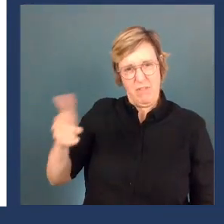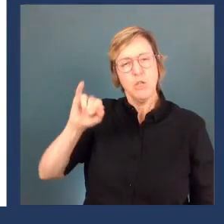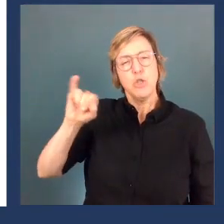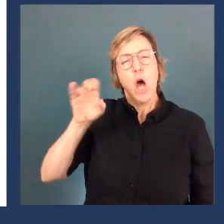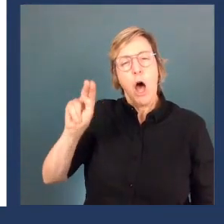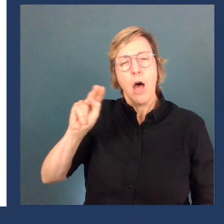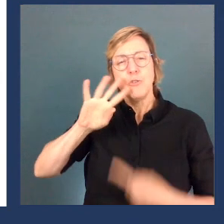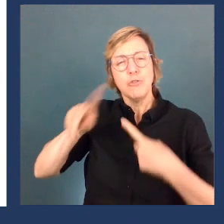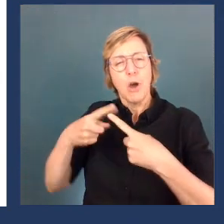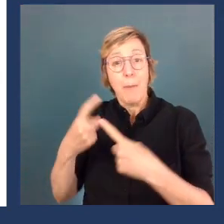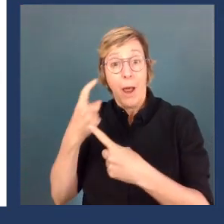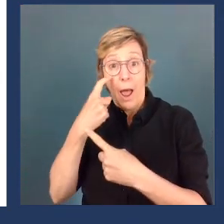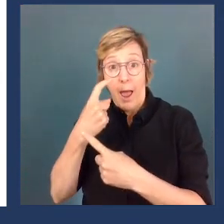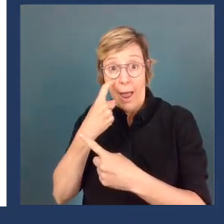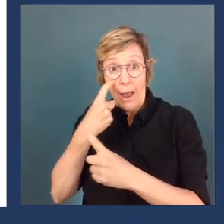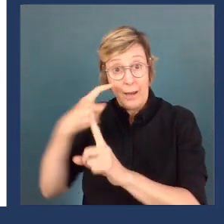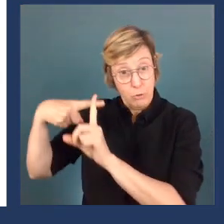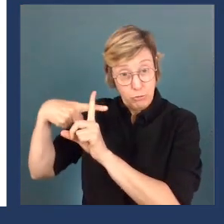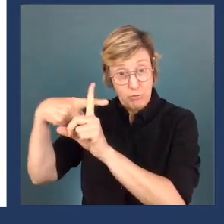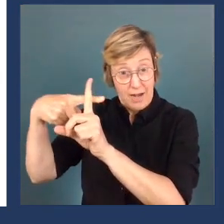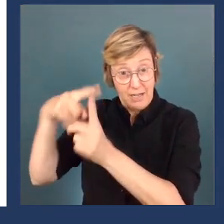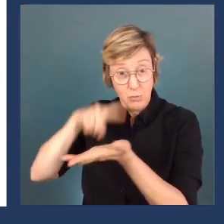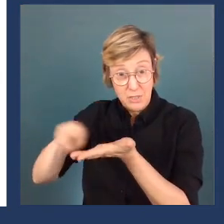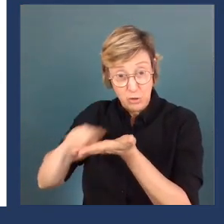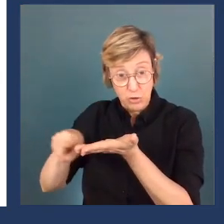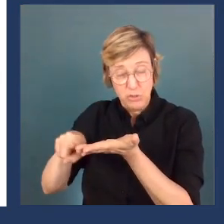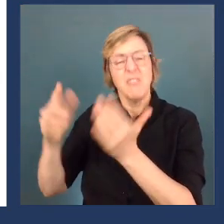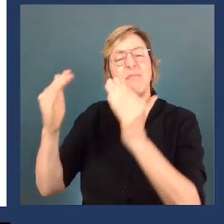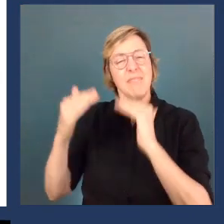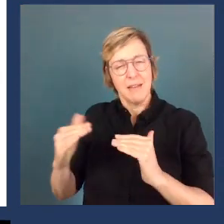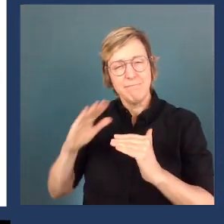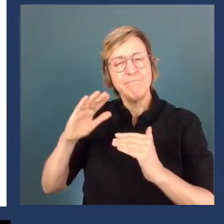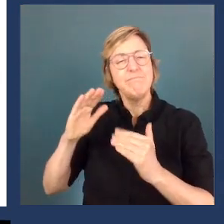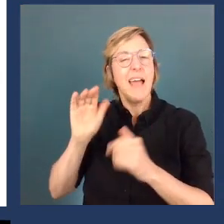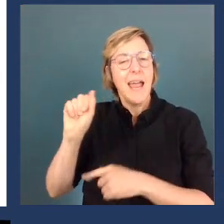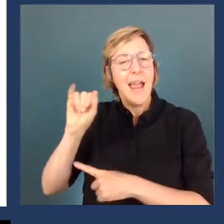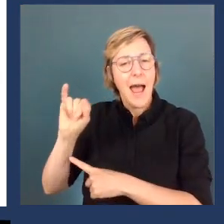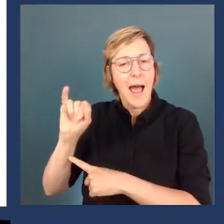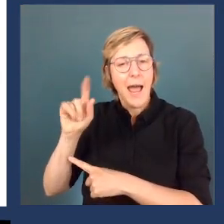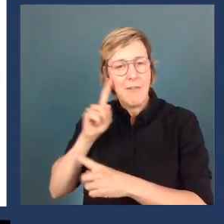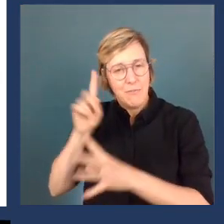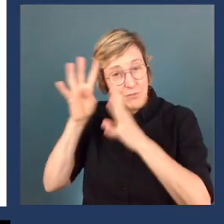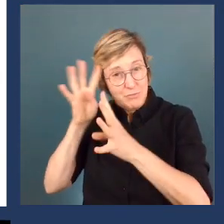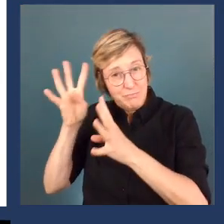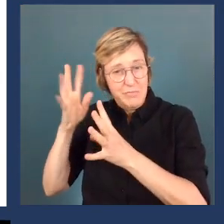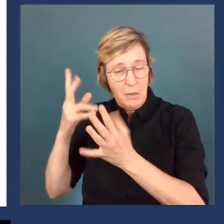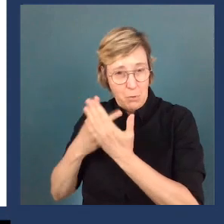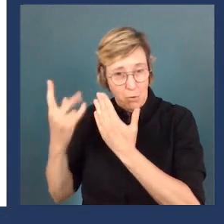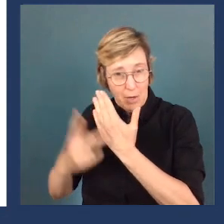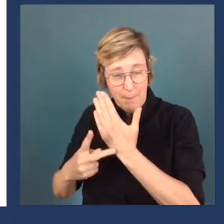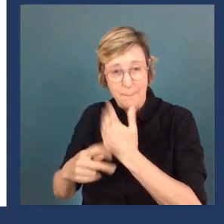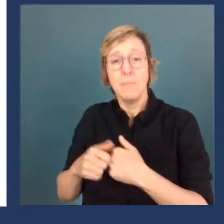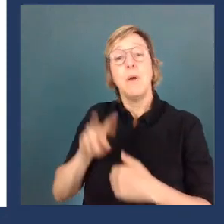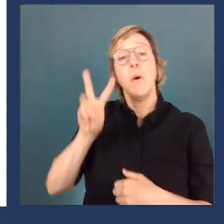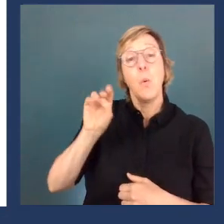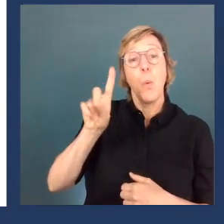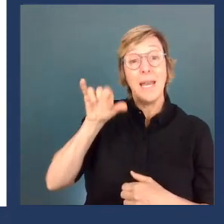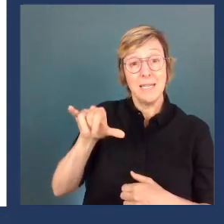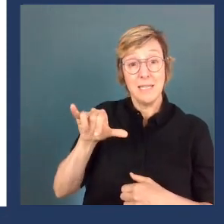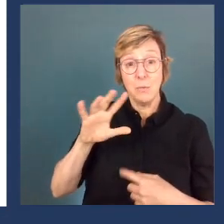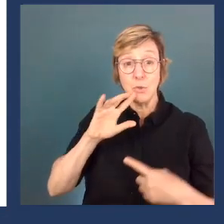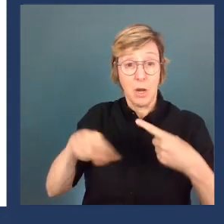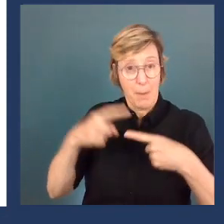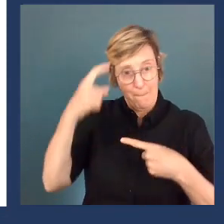an update on the AI for Accessibility program. Wendy's going to talk about mental health research, and then Kartik is going to demonstrate